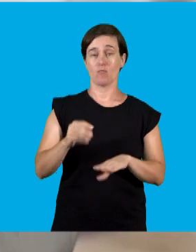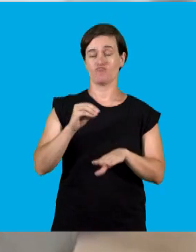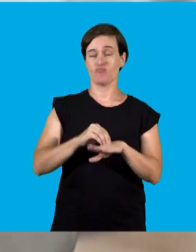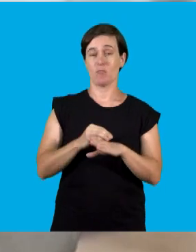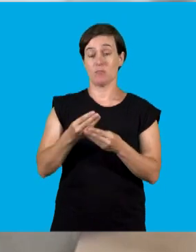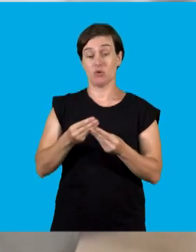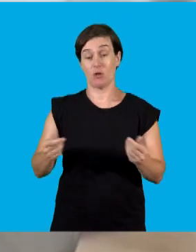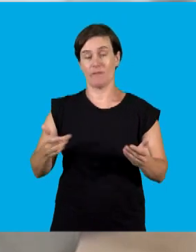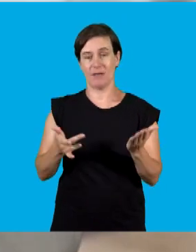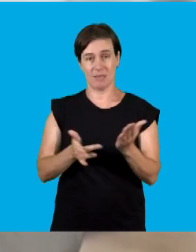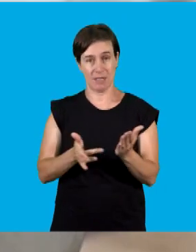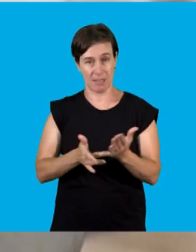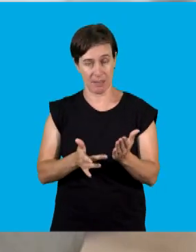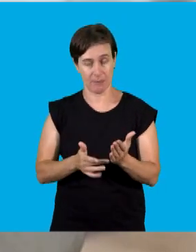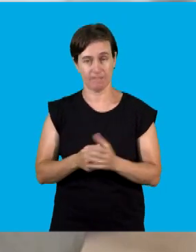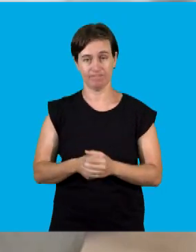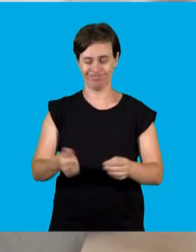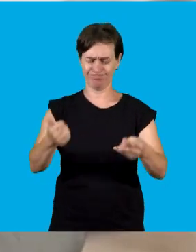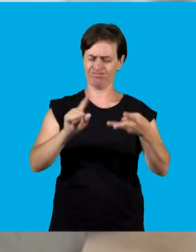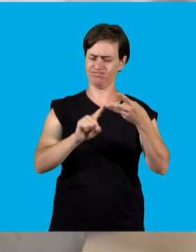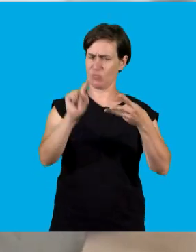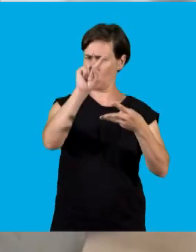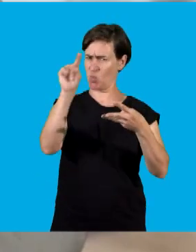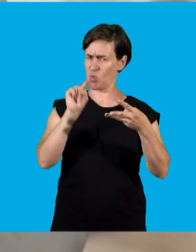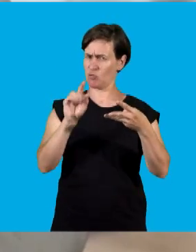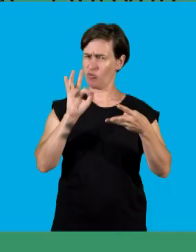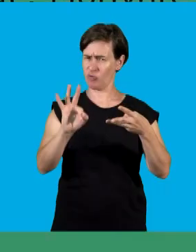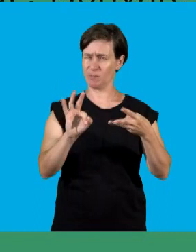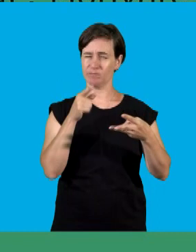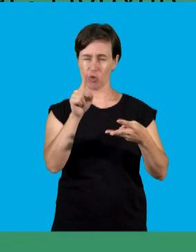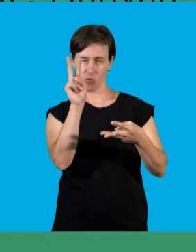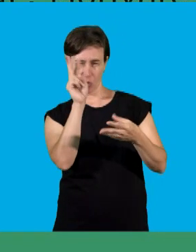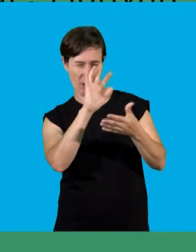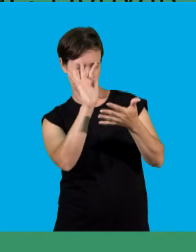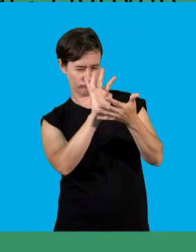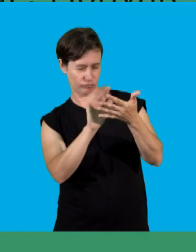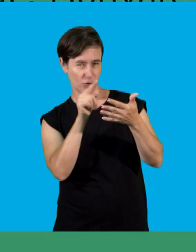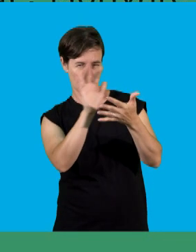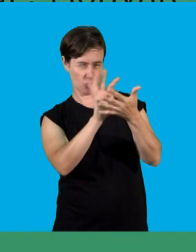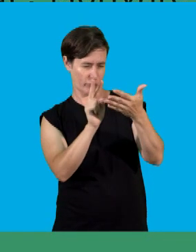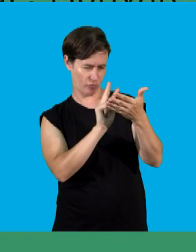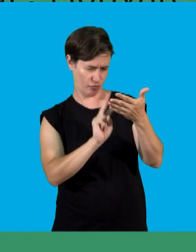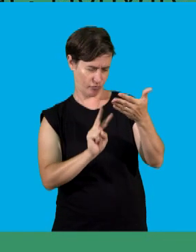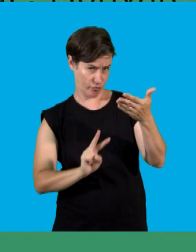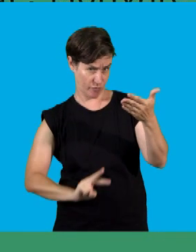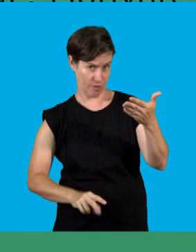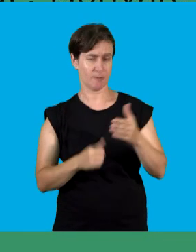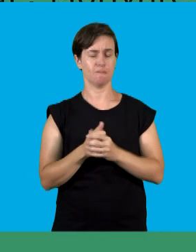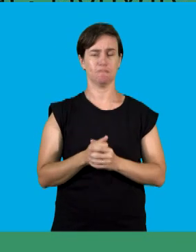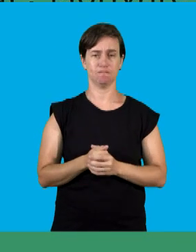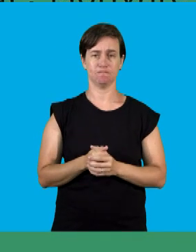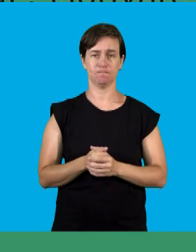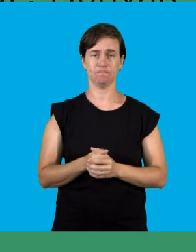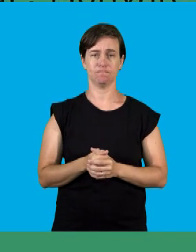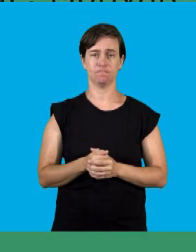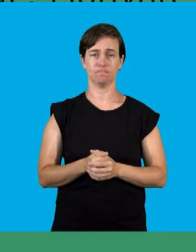problem solving techniques. All right, question number three says, read the scenario below and answer the questions that